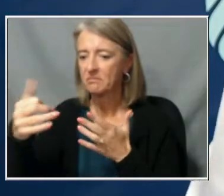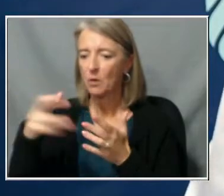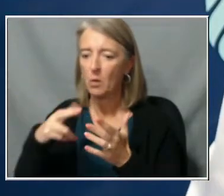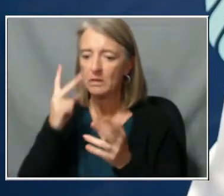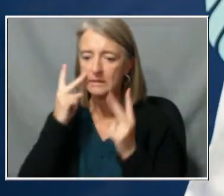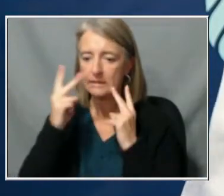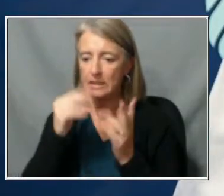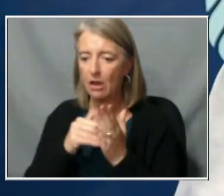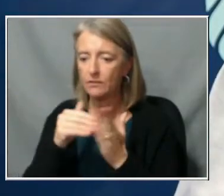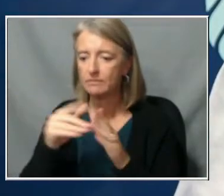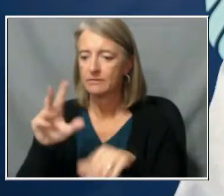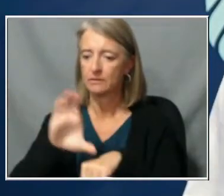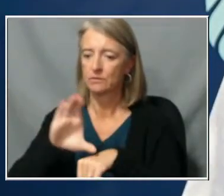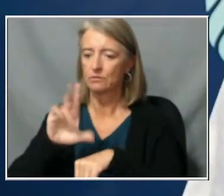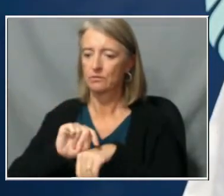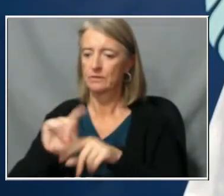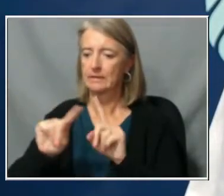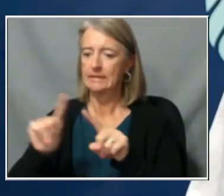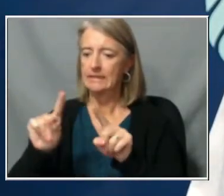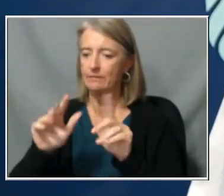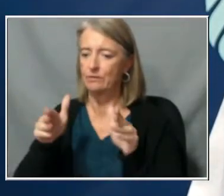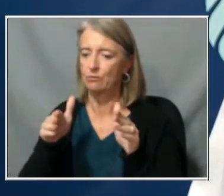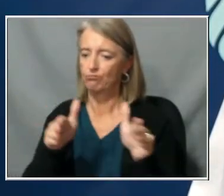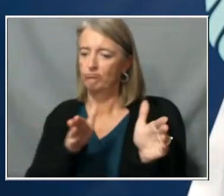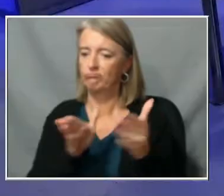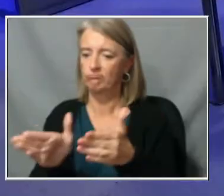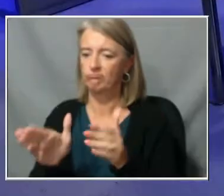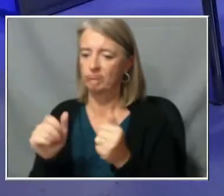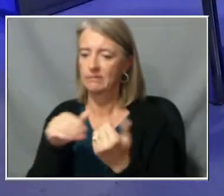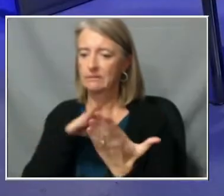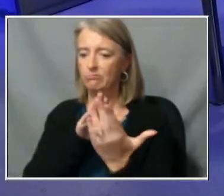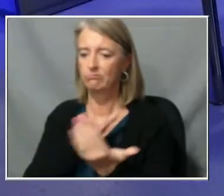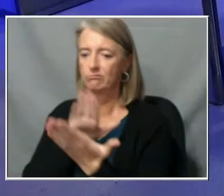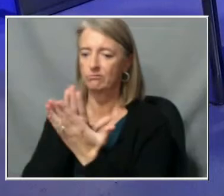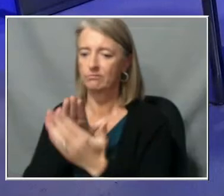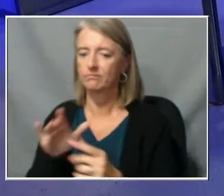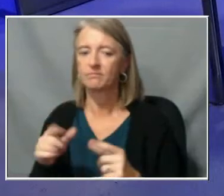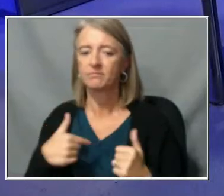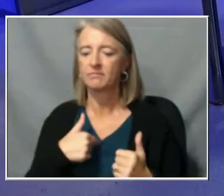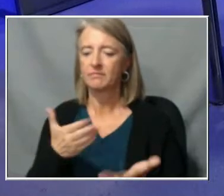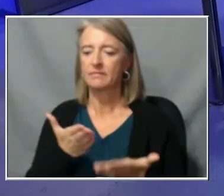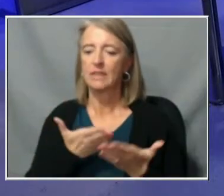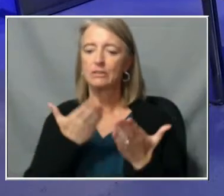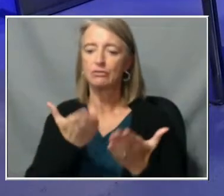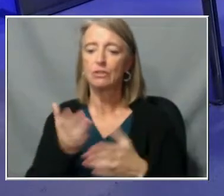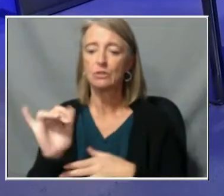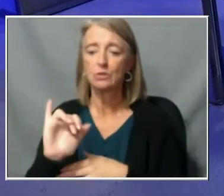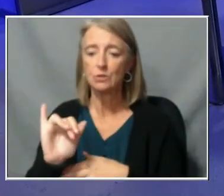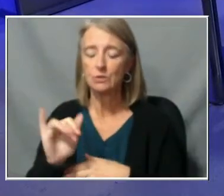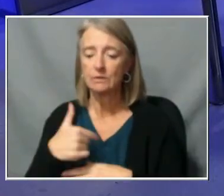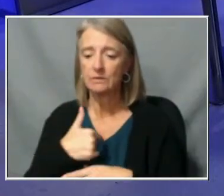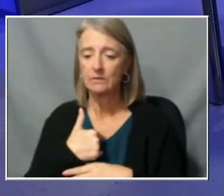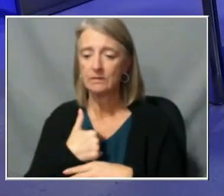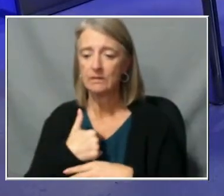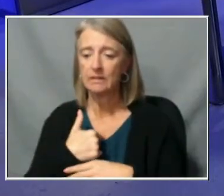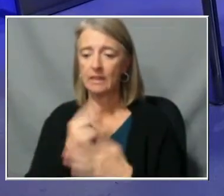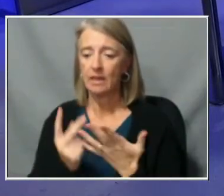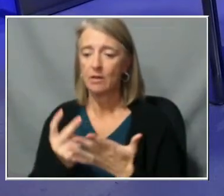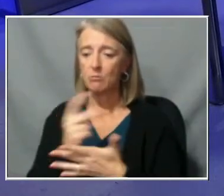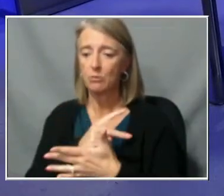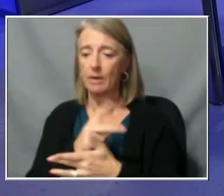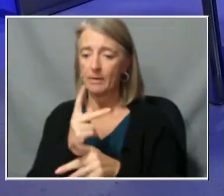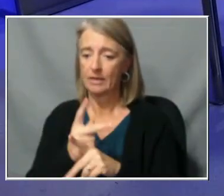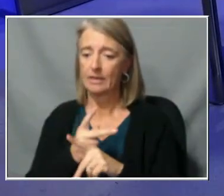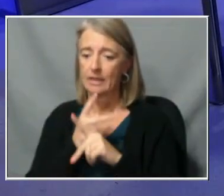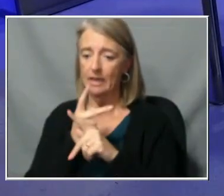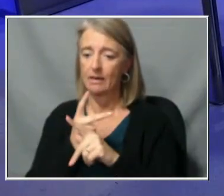There are different models in which they can do this. That's what I was going to suggest. You know, I have been in primary care as well